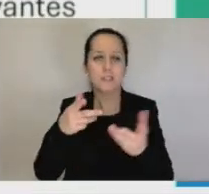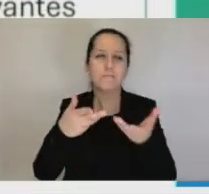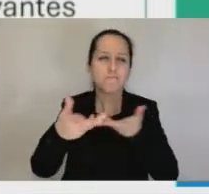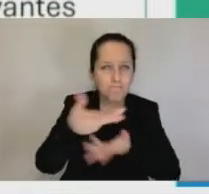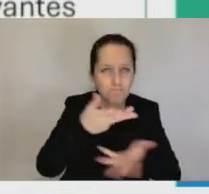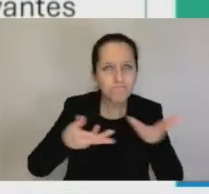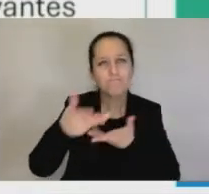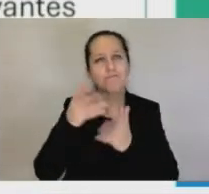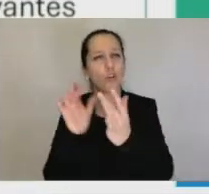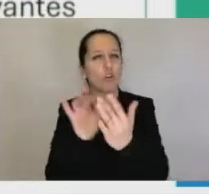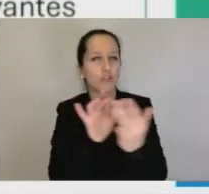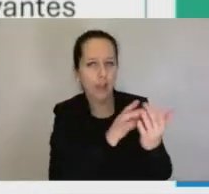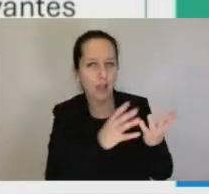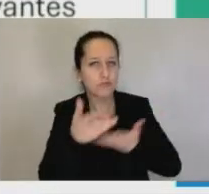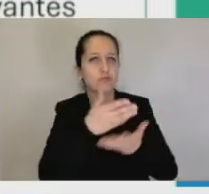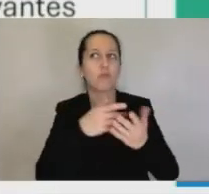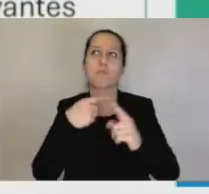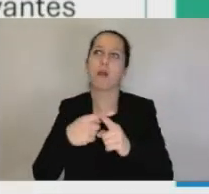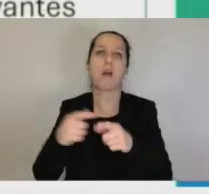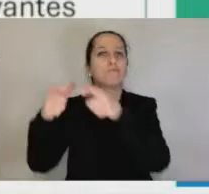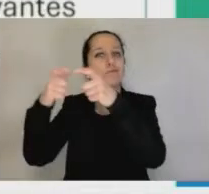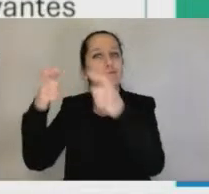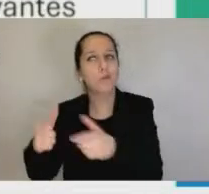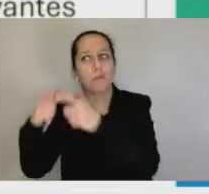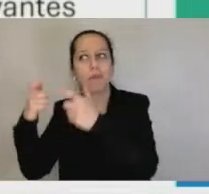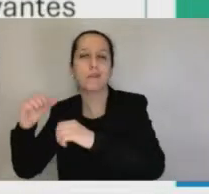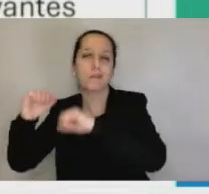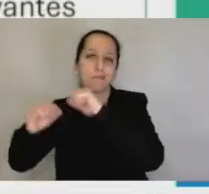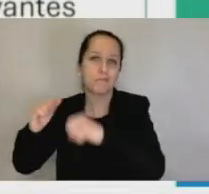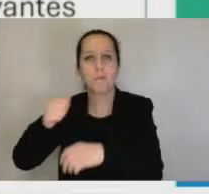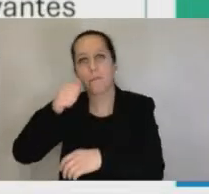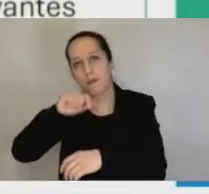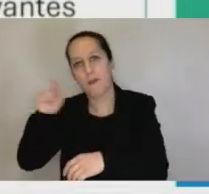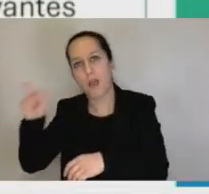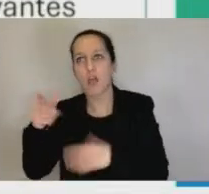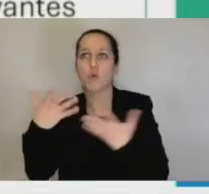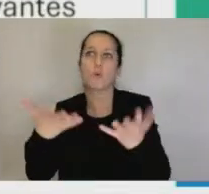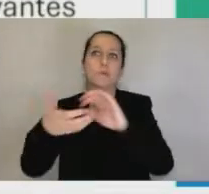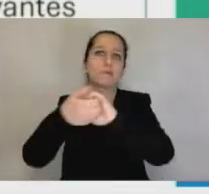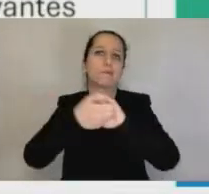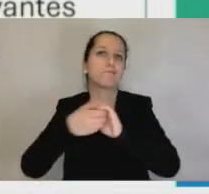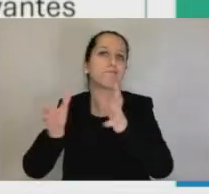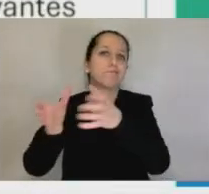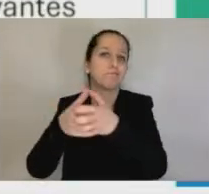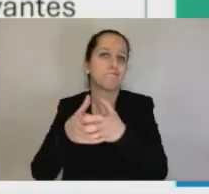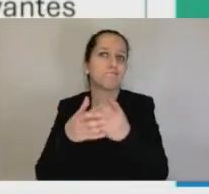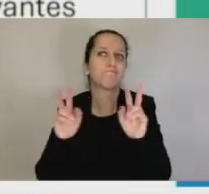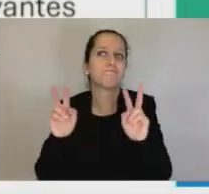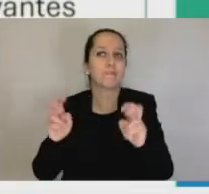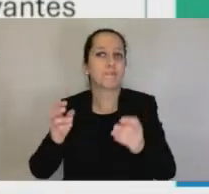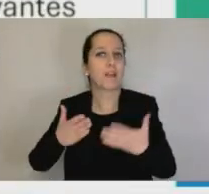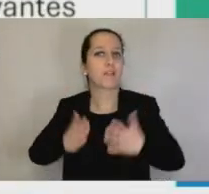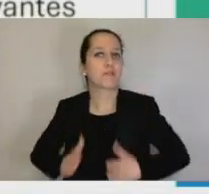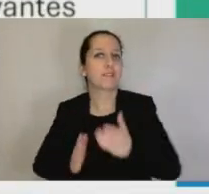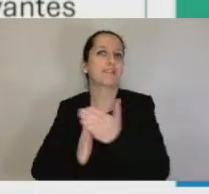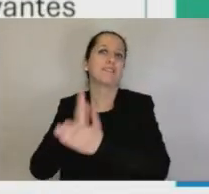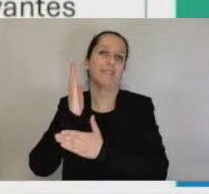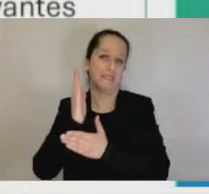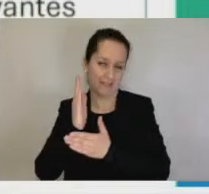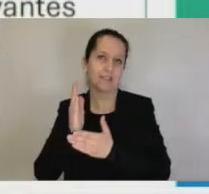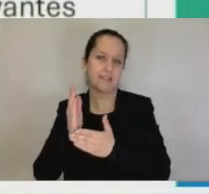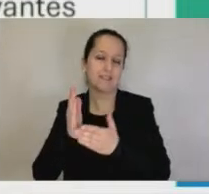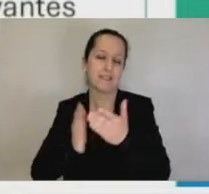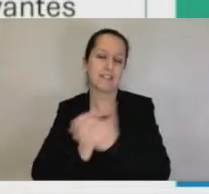promote this updating. Communication with all sectors, unions,